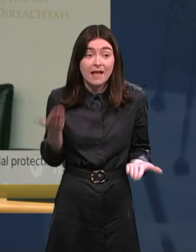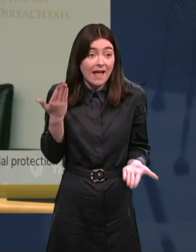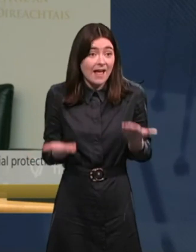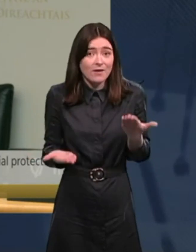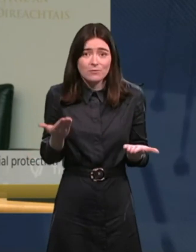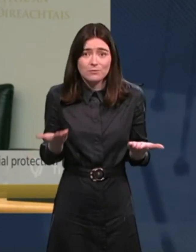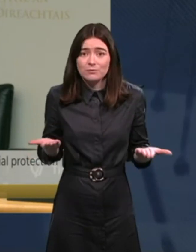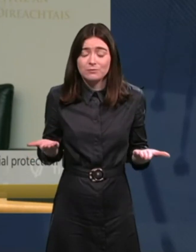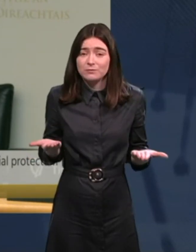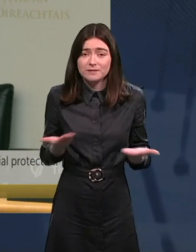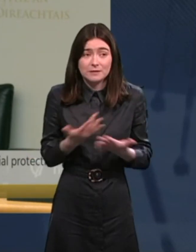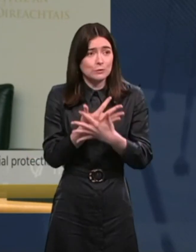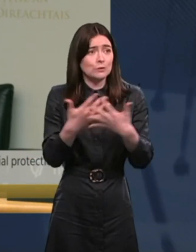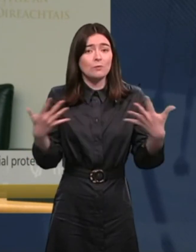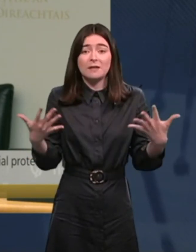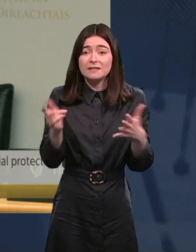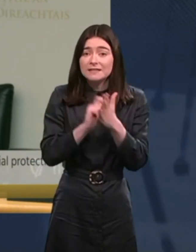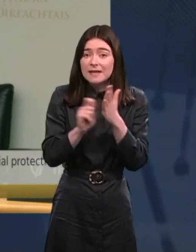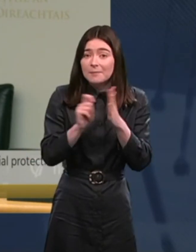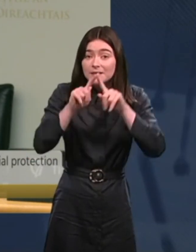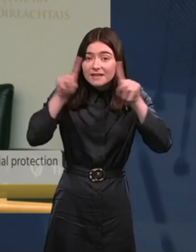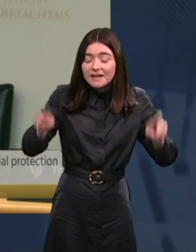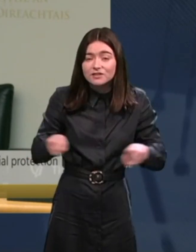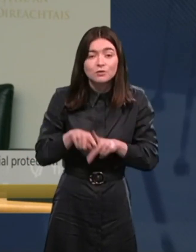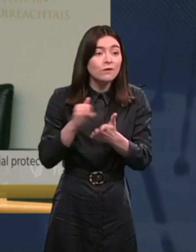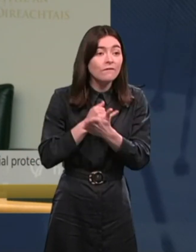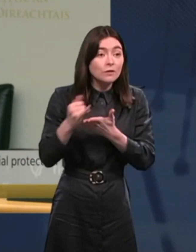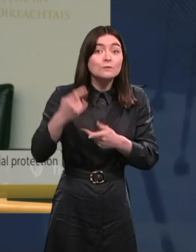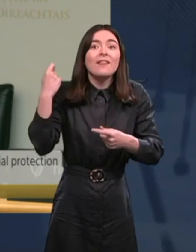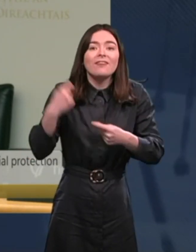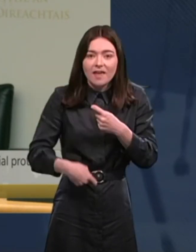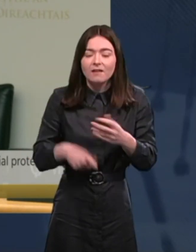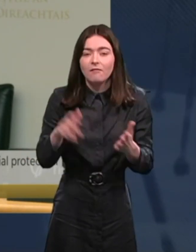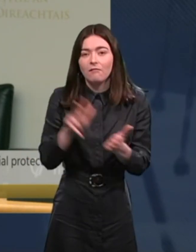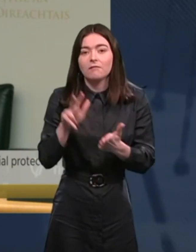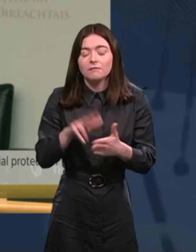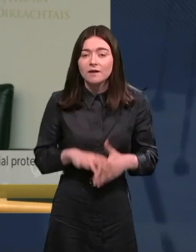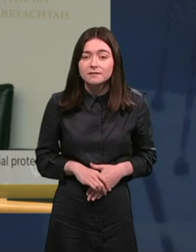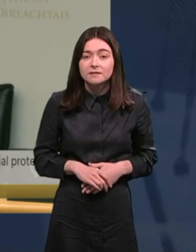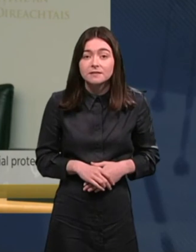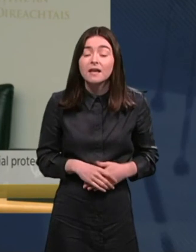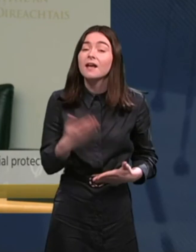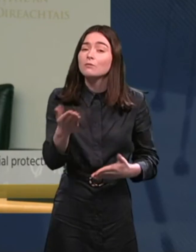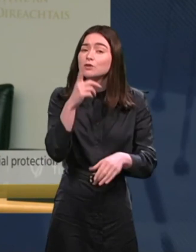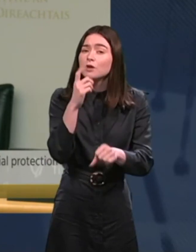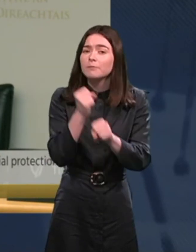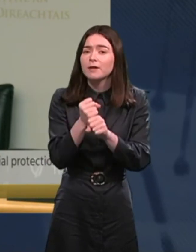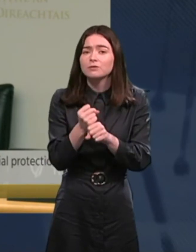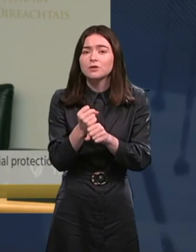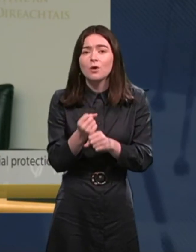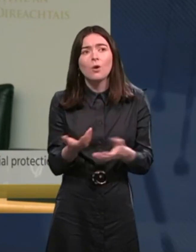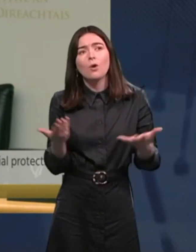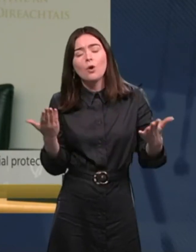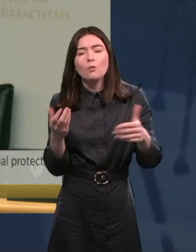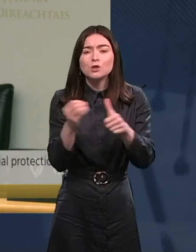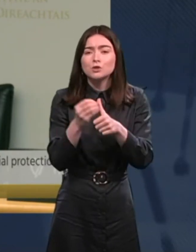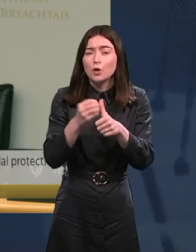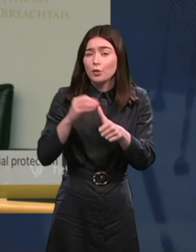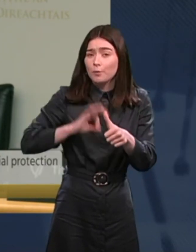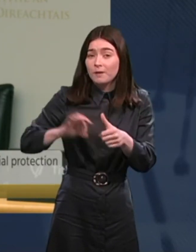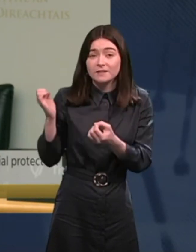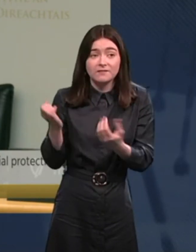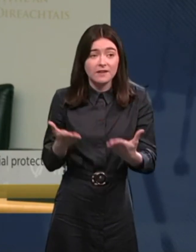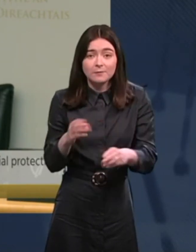that so many of these applications are refused and then granted? And when you talk about, oh, well, there's other, benefits available to